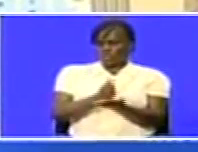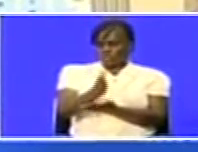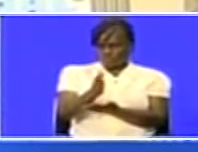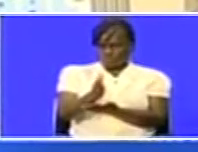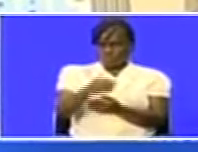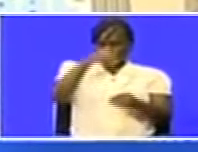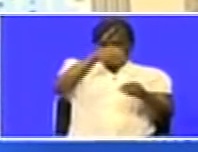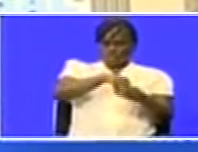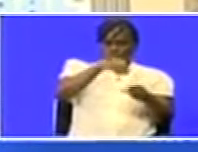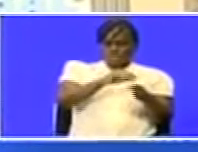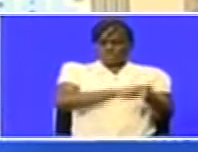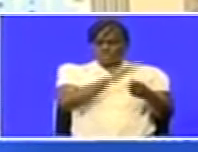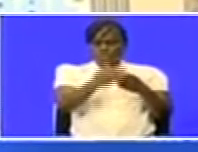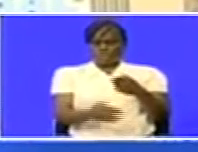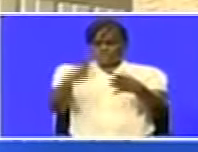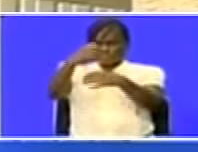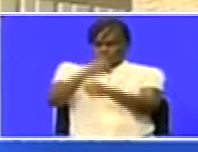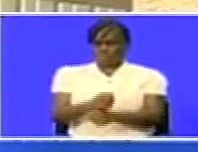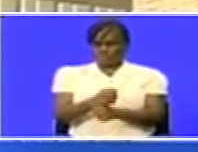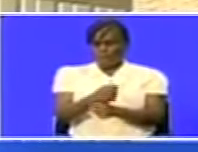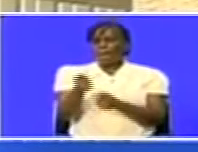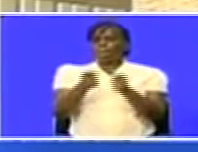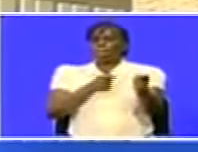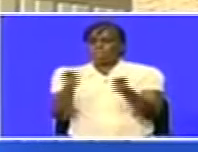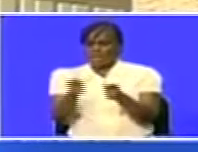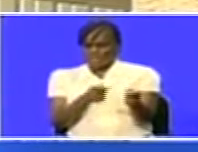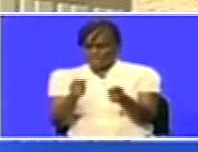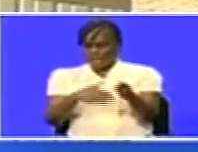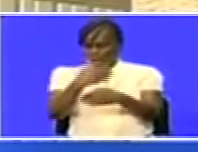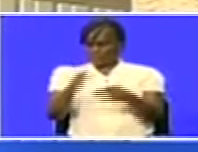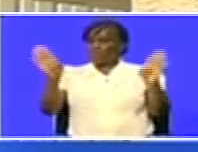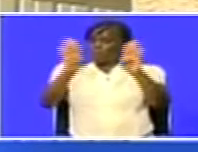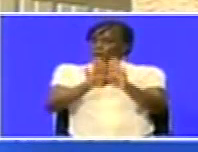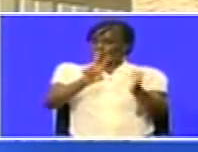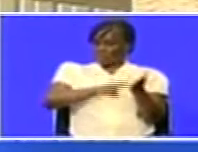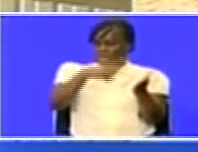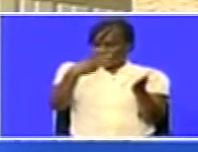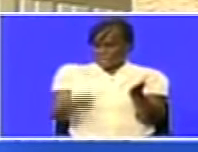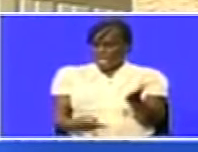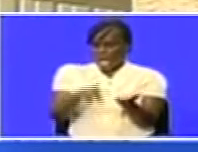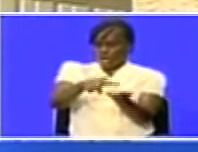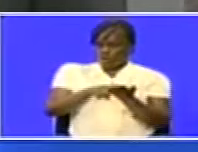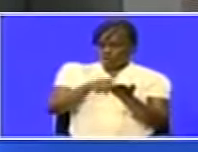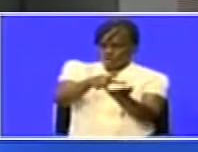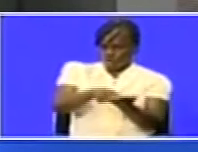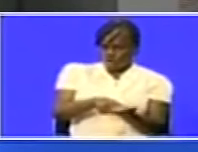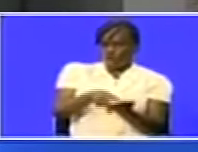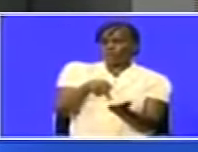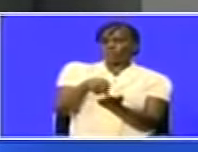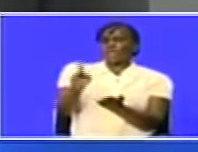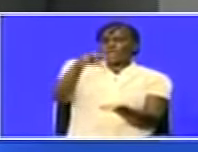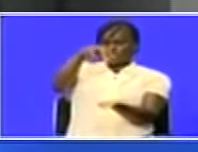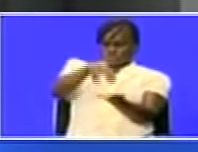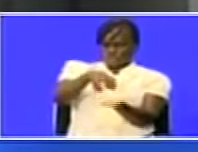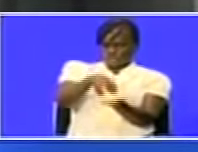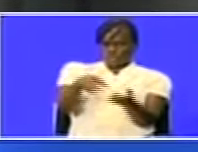Kenya Deposit Insurance Corporation as the receiver manages after Chase Bank's failure to meet its financial obligations, a